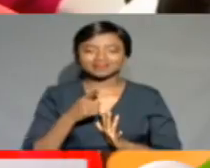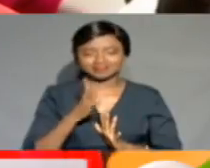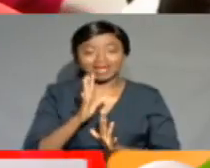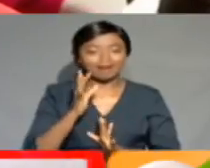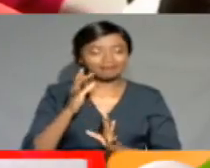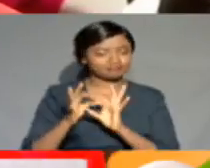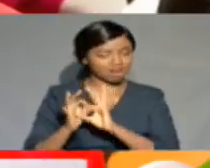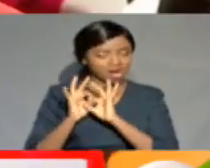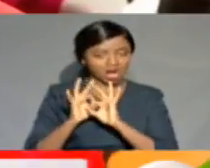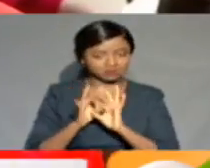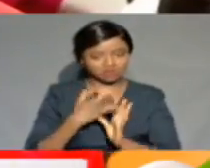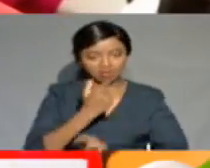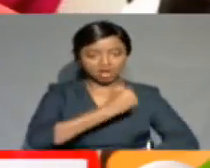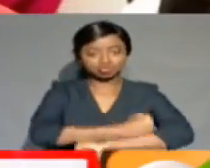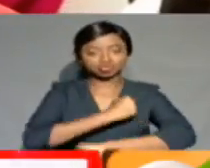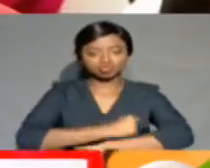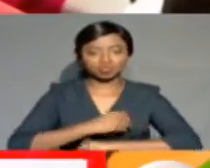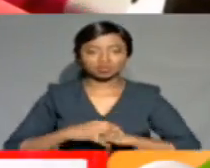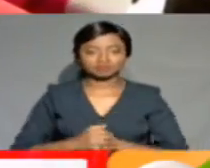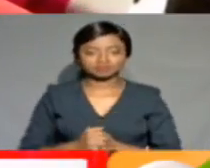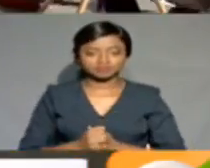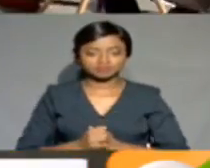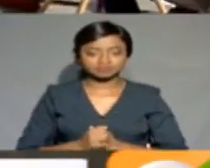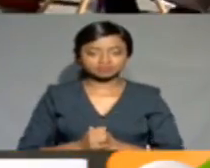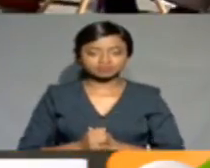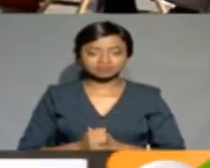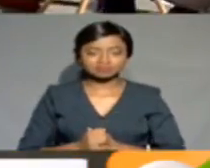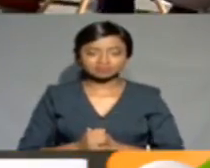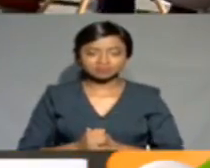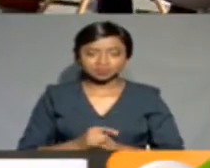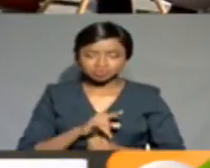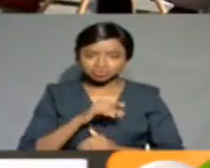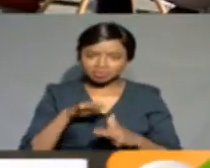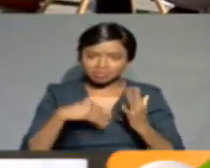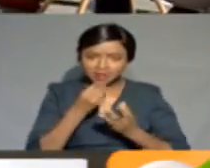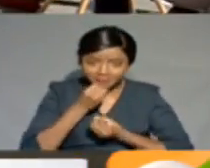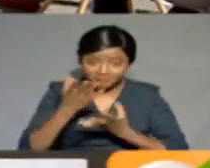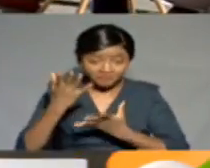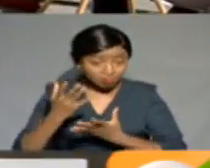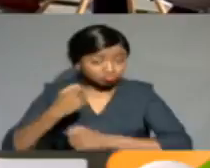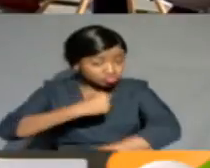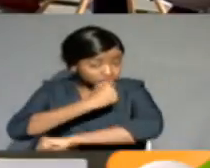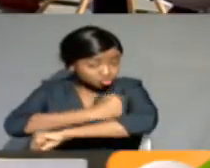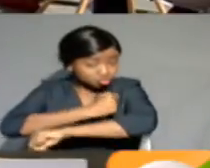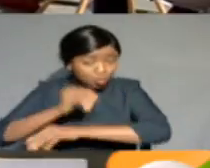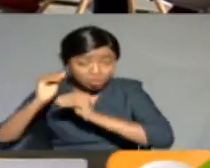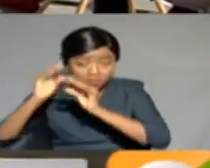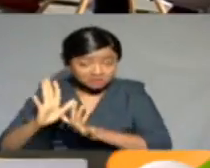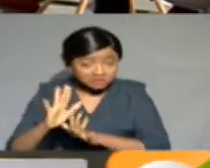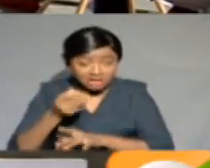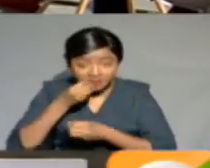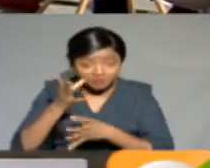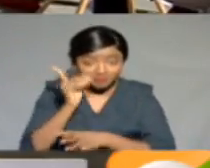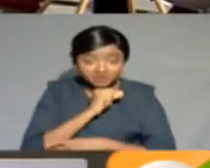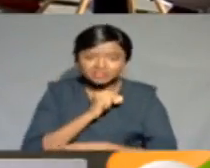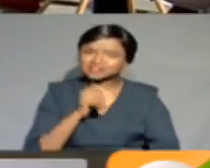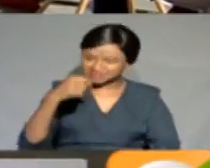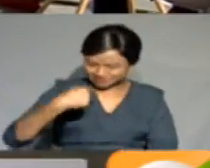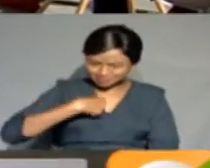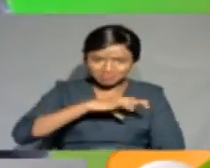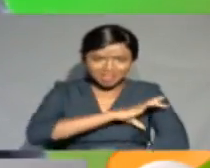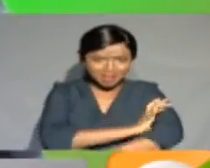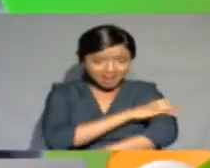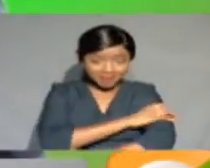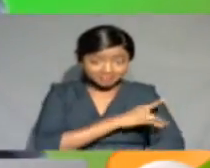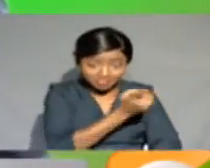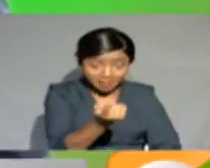that's there, right? Okay. Yes. So, but did they report this to the school administration? What was the response? You were the school head, the school captain. Yes.